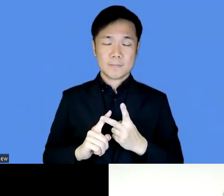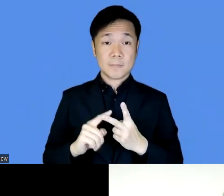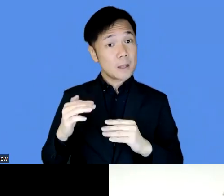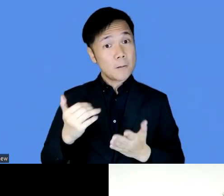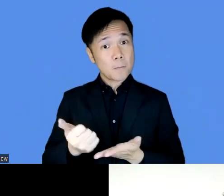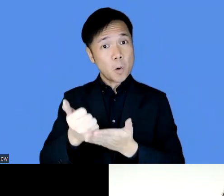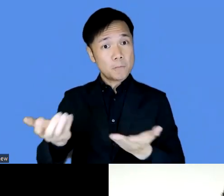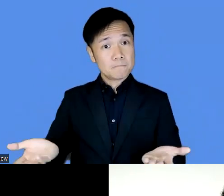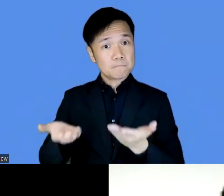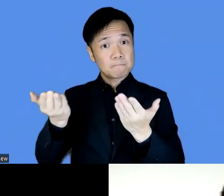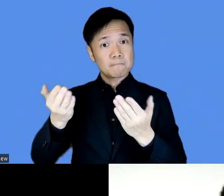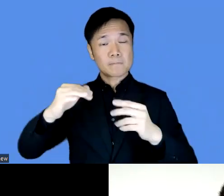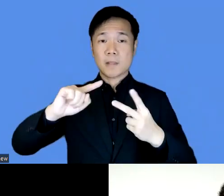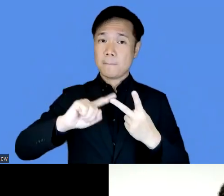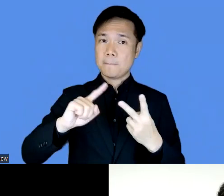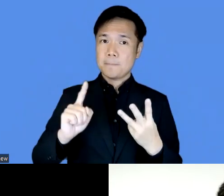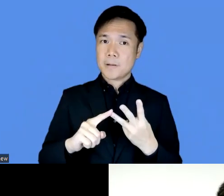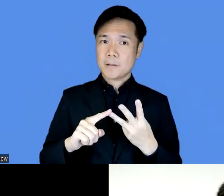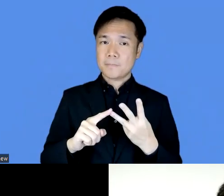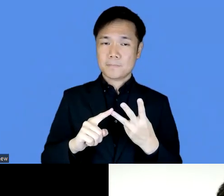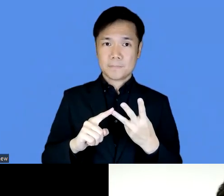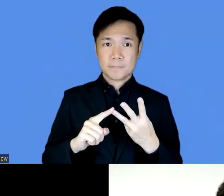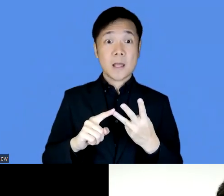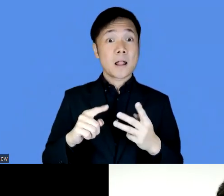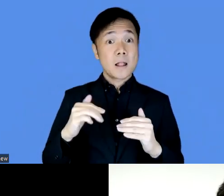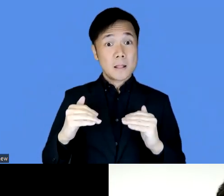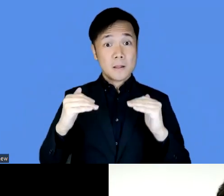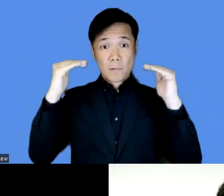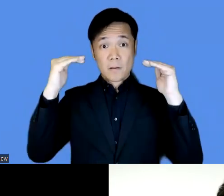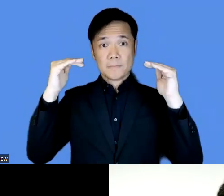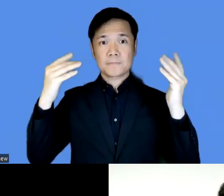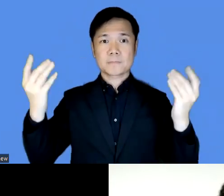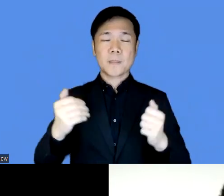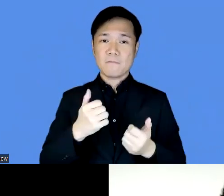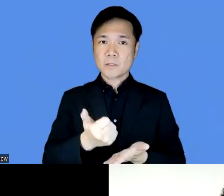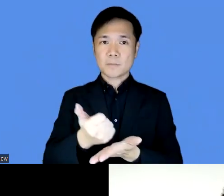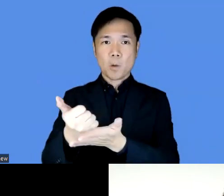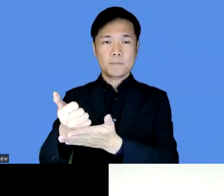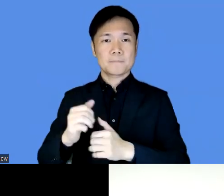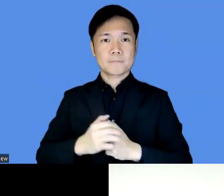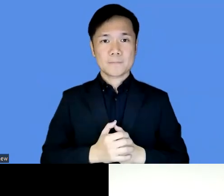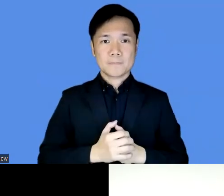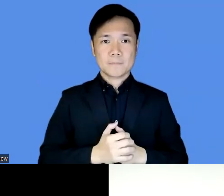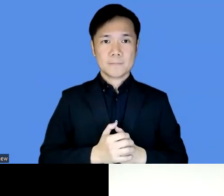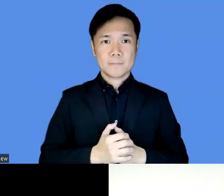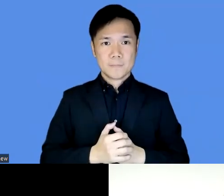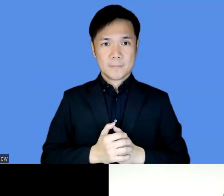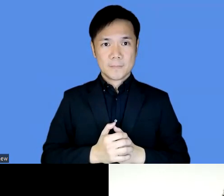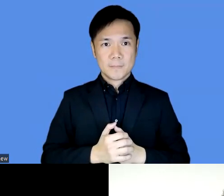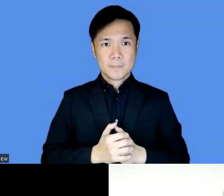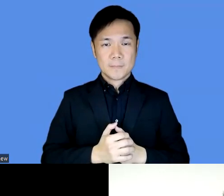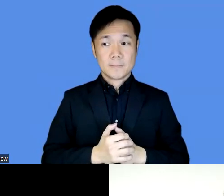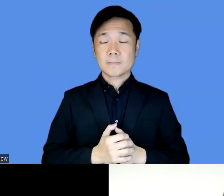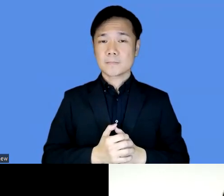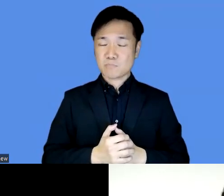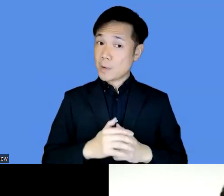development, and also promote high quality development to provide them with better support in order to better tap into the role of